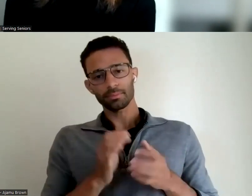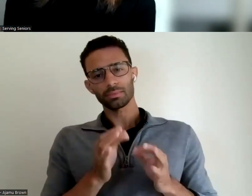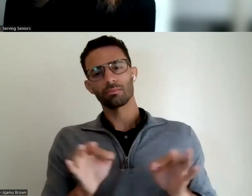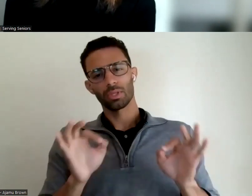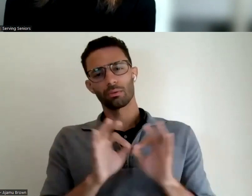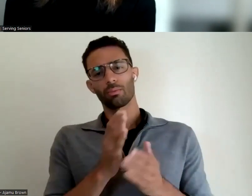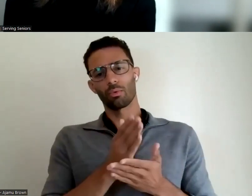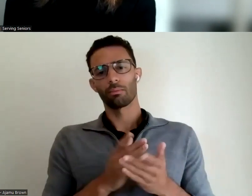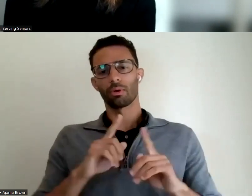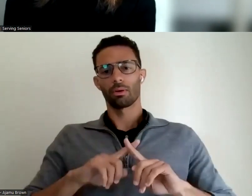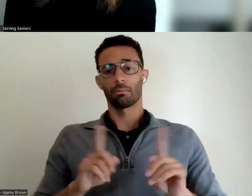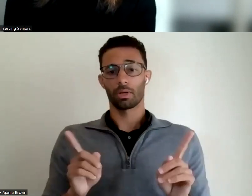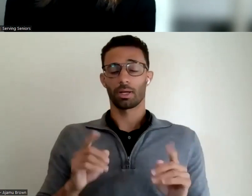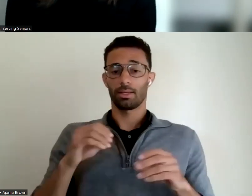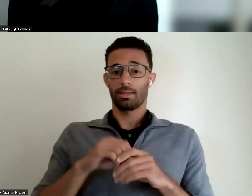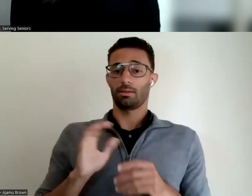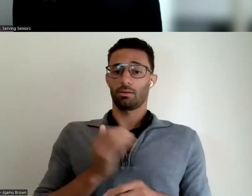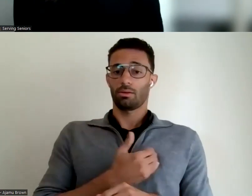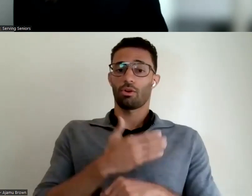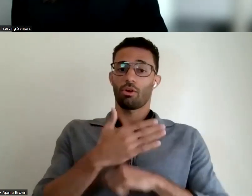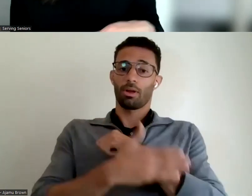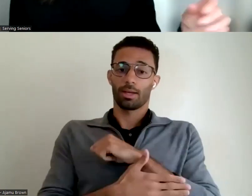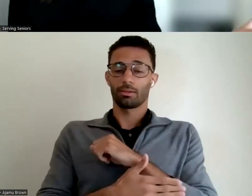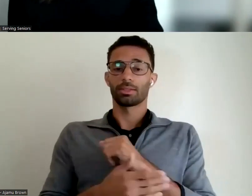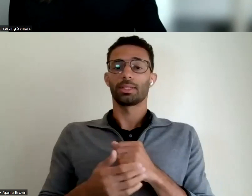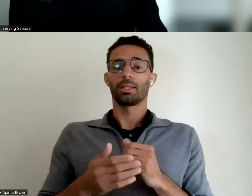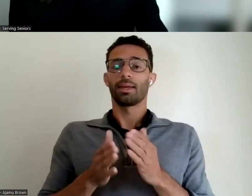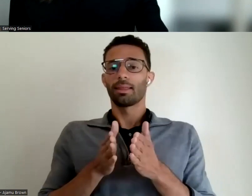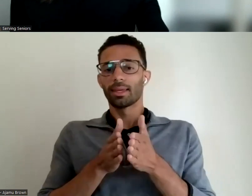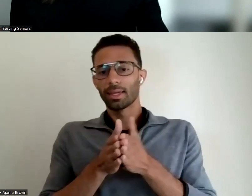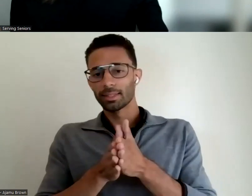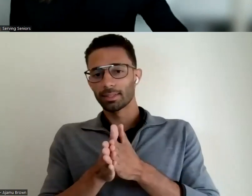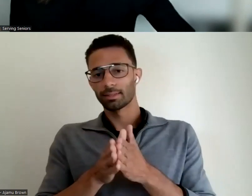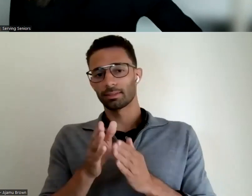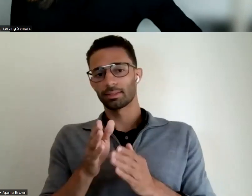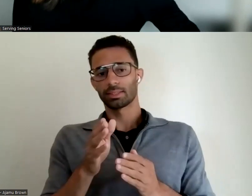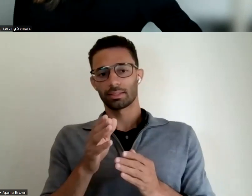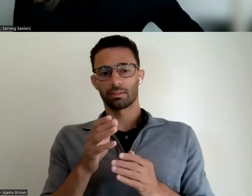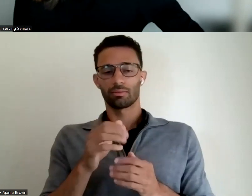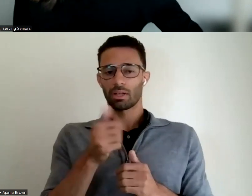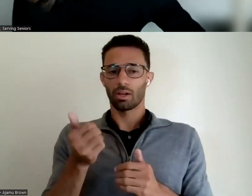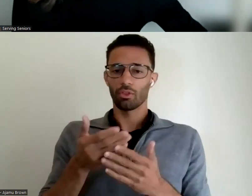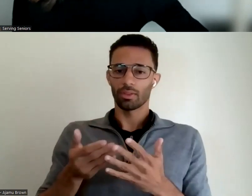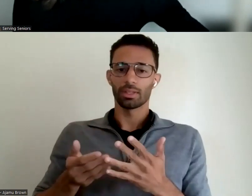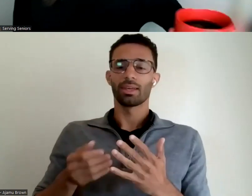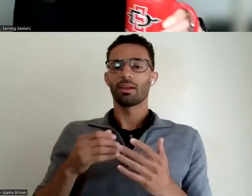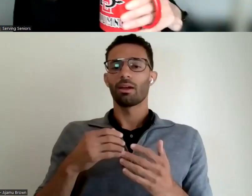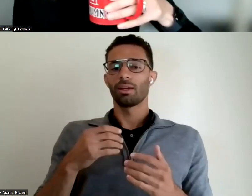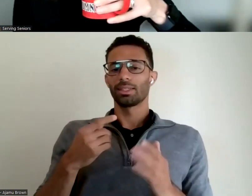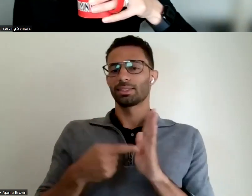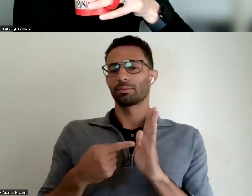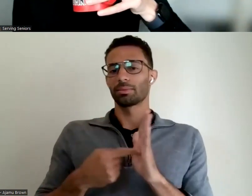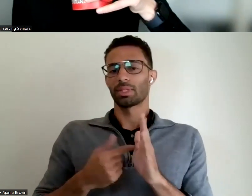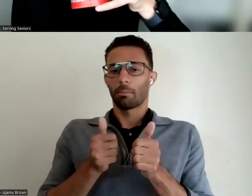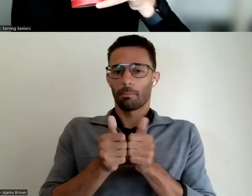that we've had in our county is that these incentives and other things kind of almost get combative between agencies. Like we're always trying